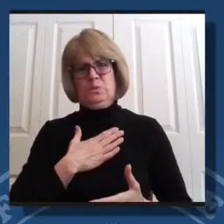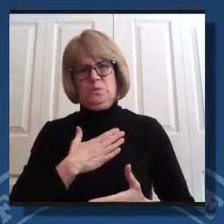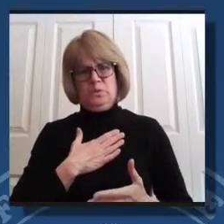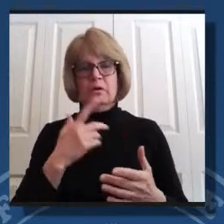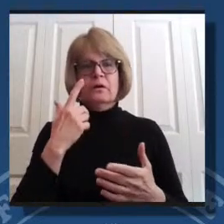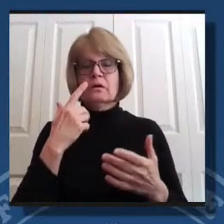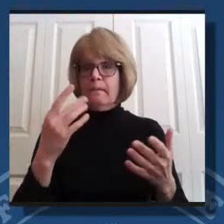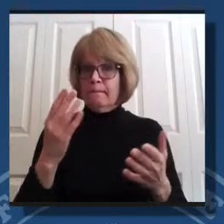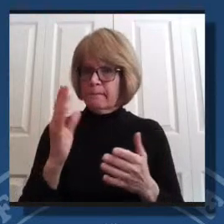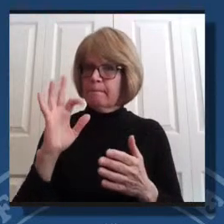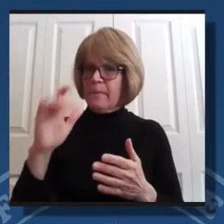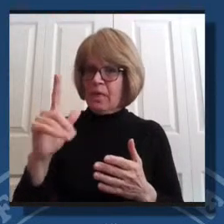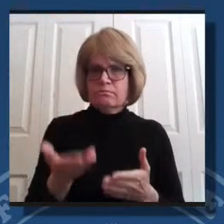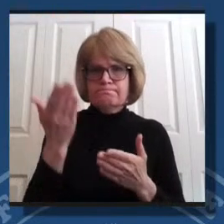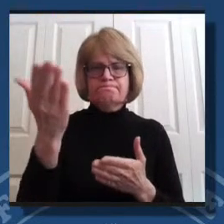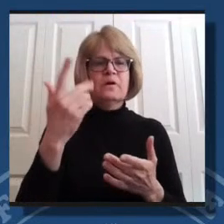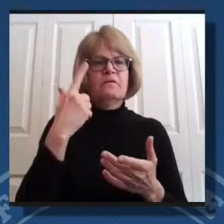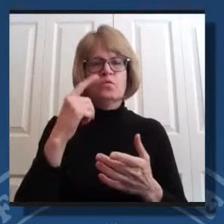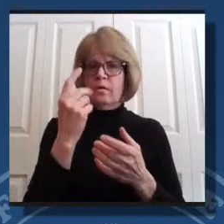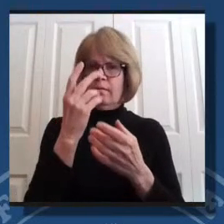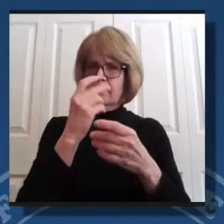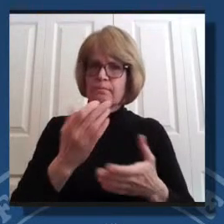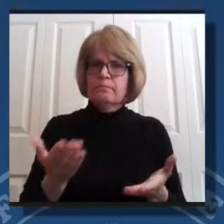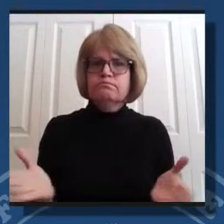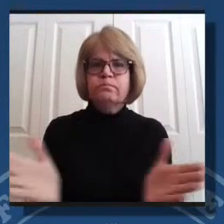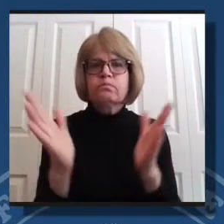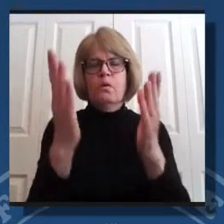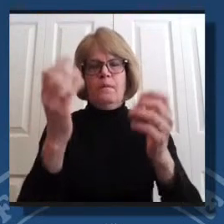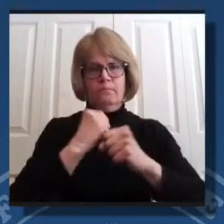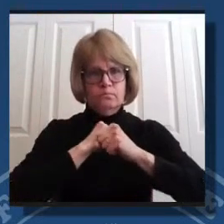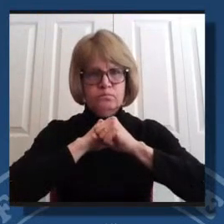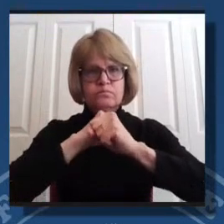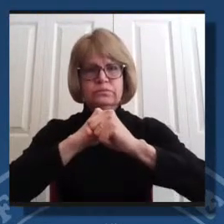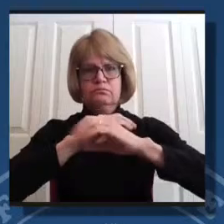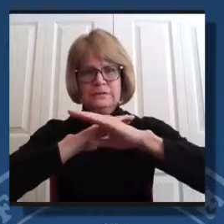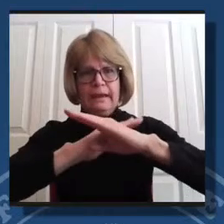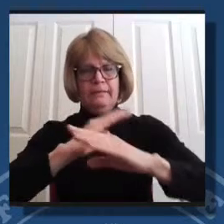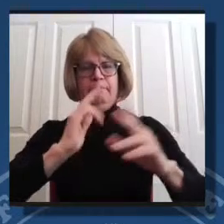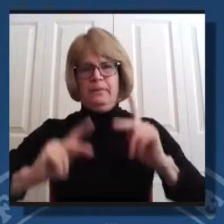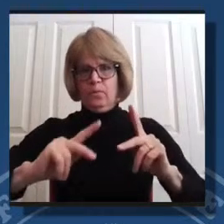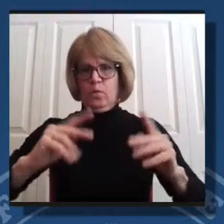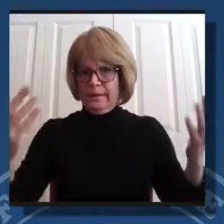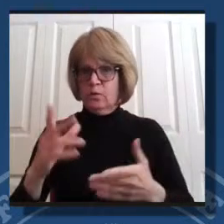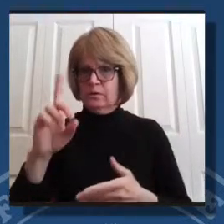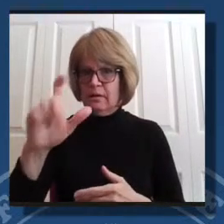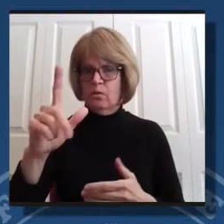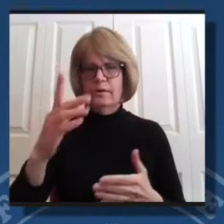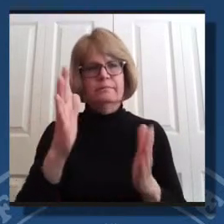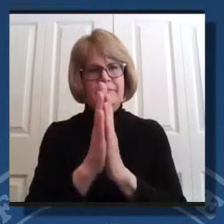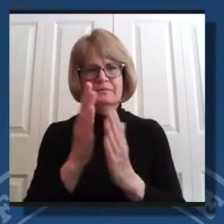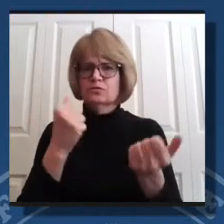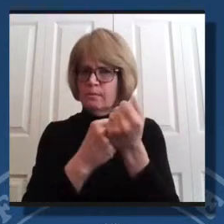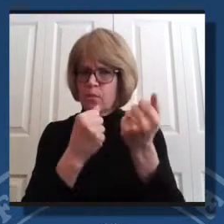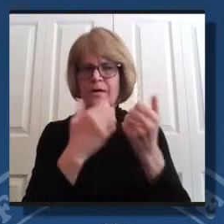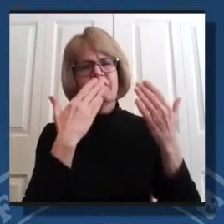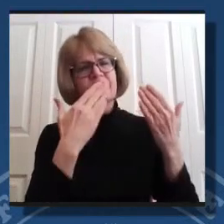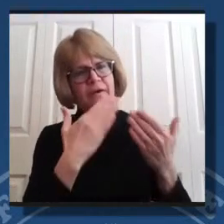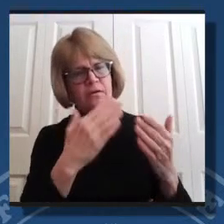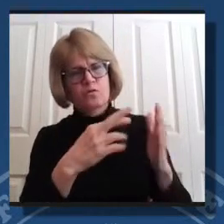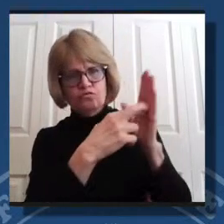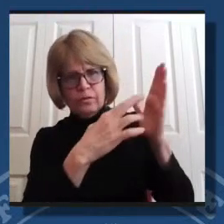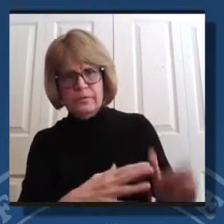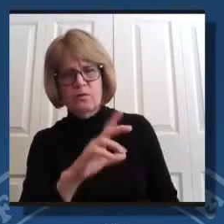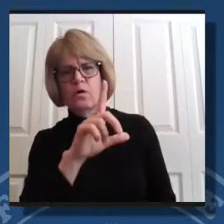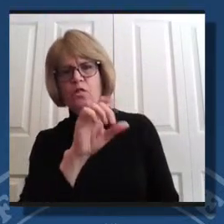protect our citizens of this great state of Delaware. So I would ask your support. Thank you, Representative Longhurst, for